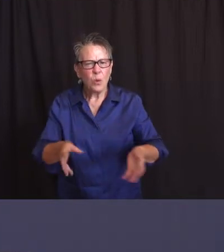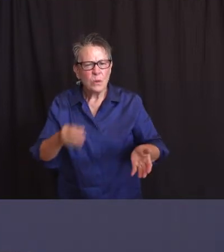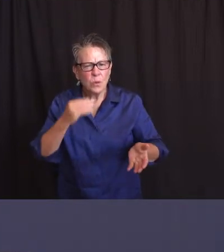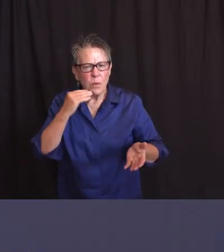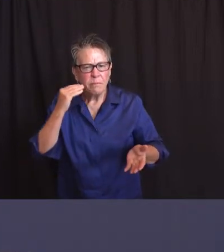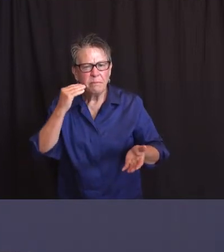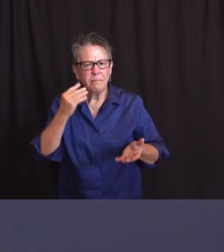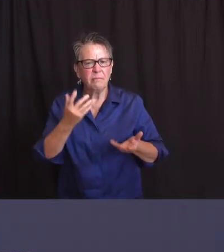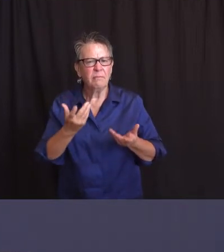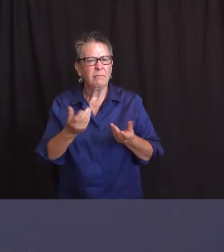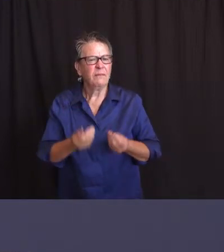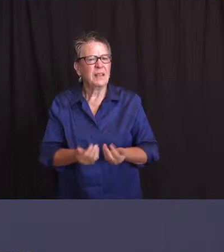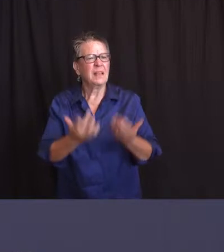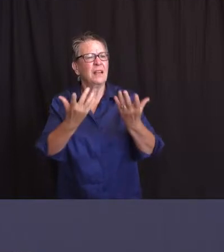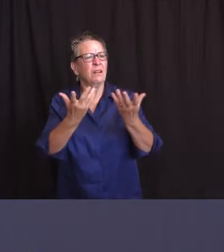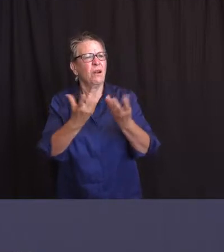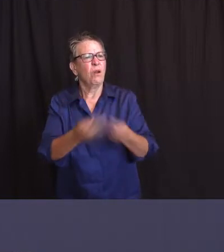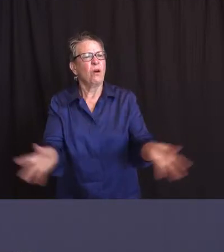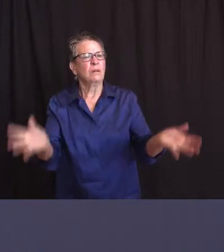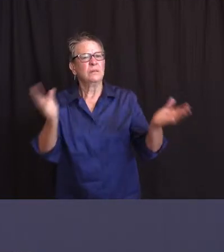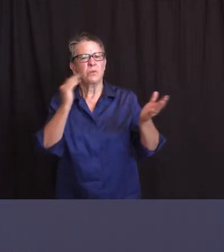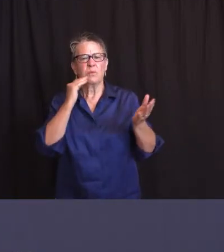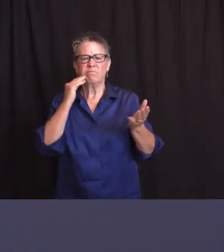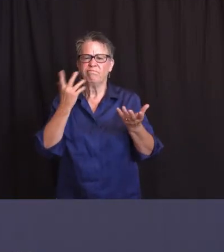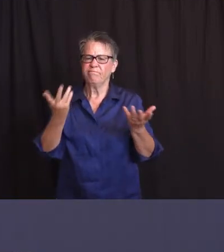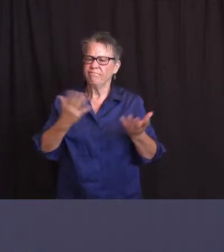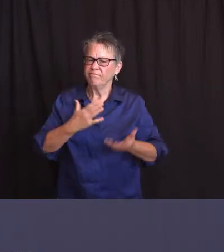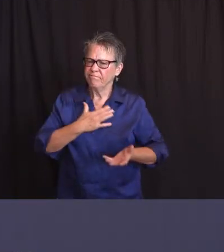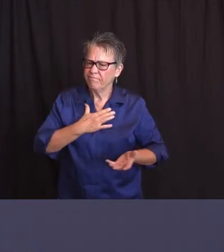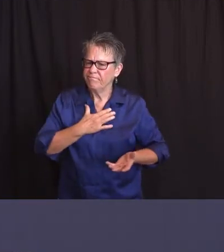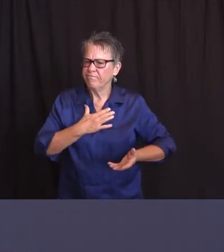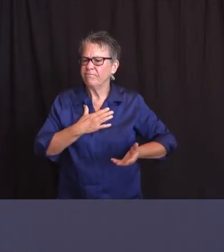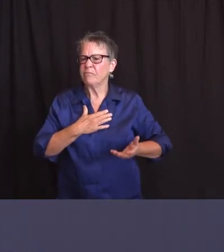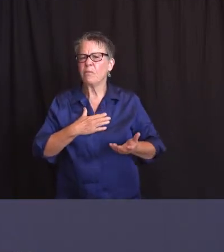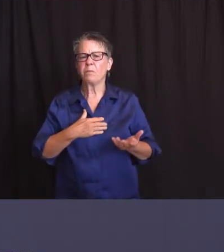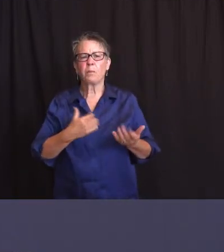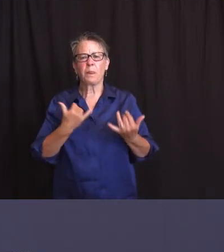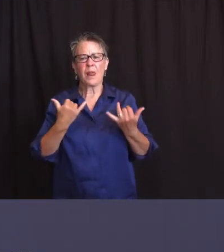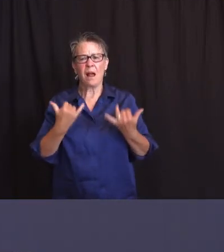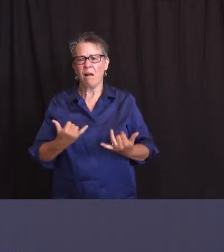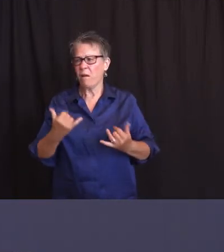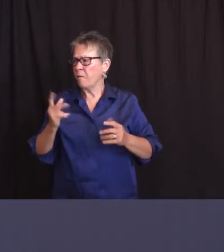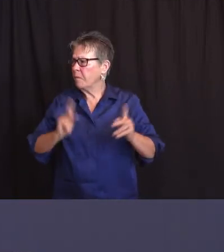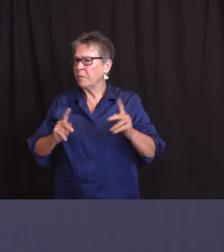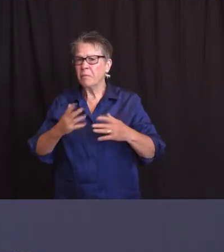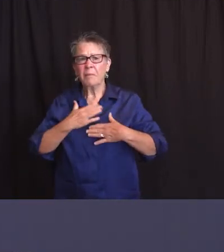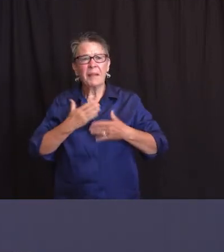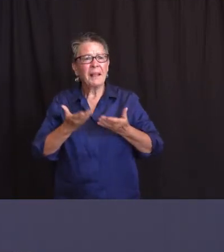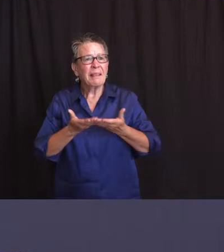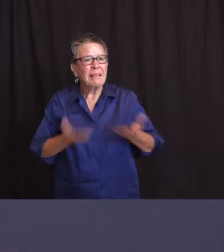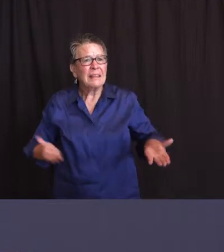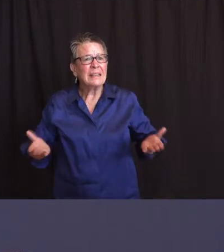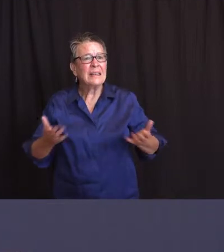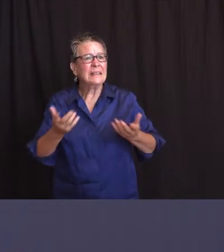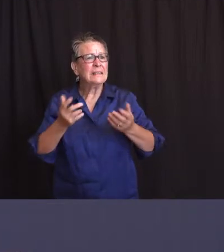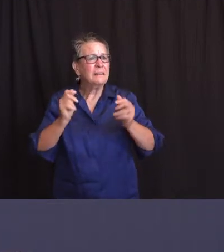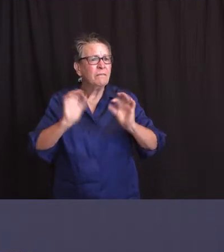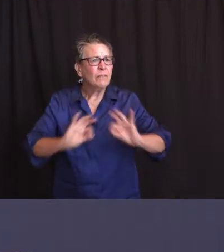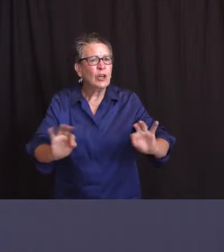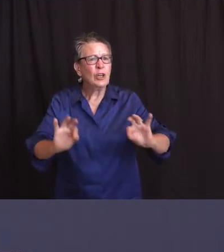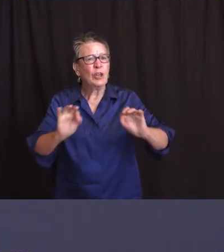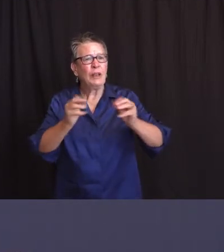somewhere in between, wondering if they can get their possessions out. Just a really tough situation. I want to give Mayor Ryman,